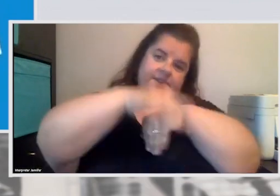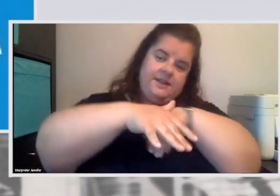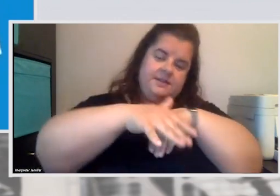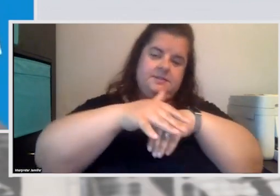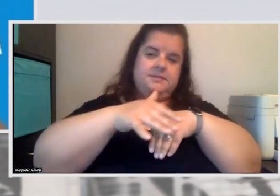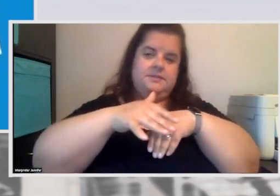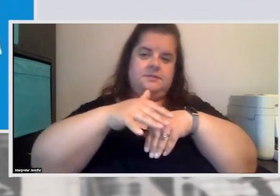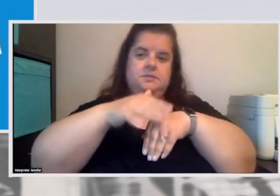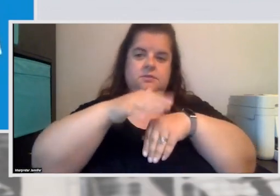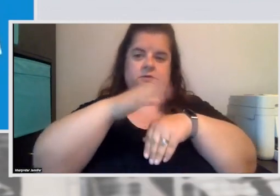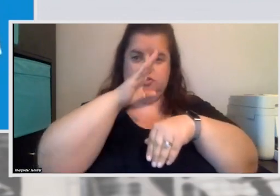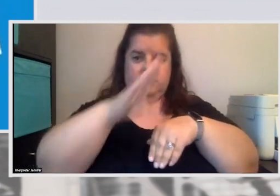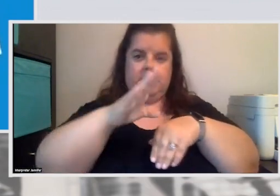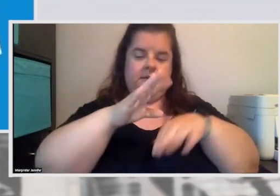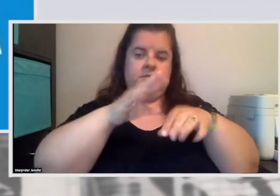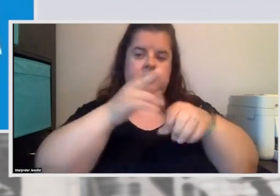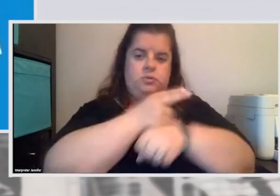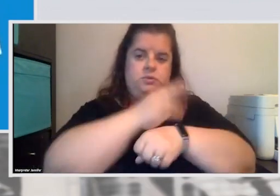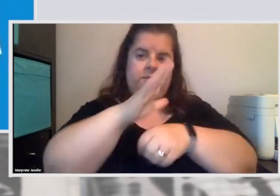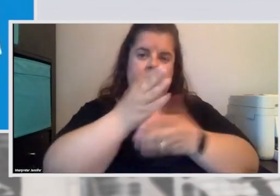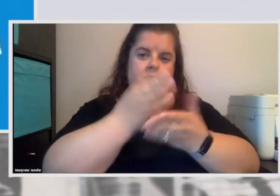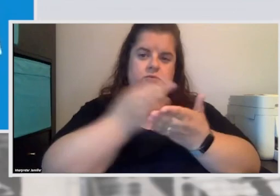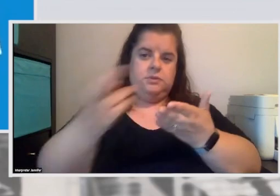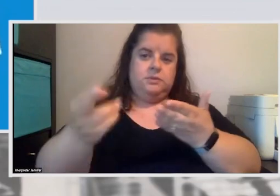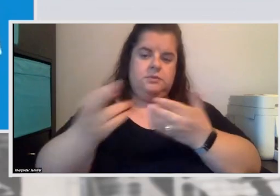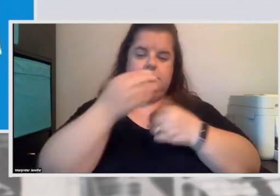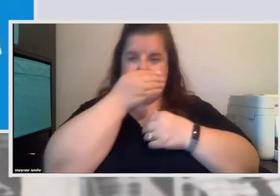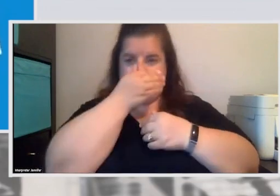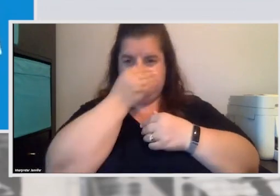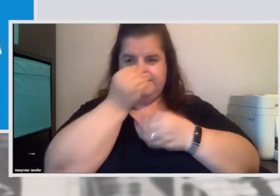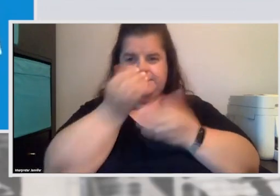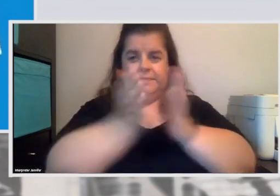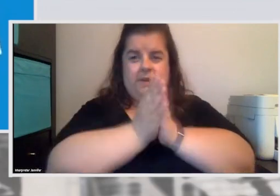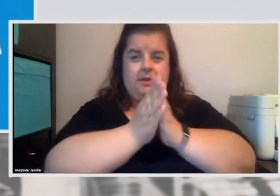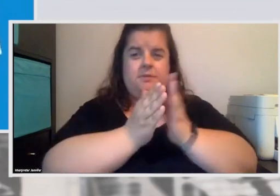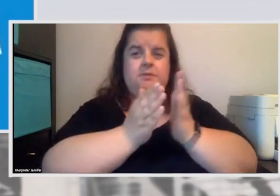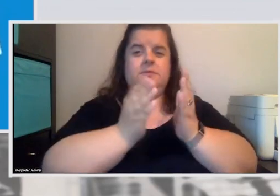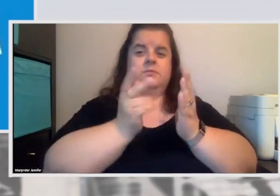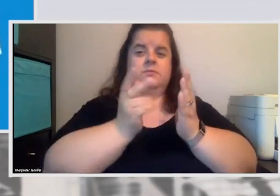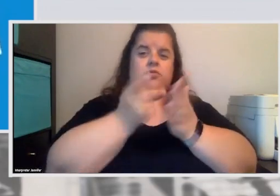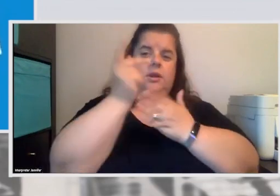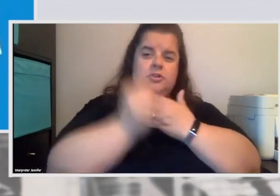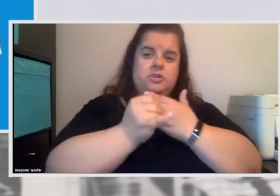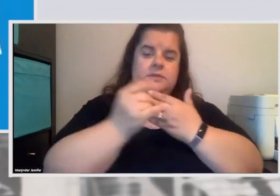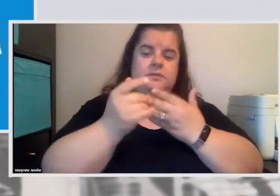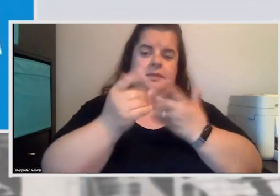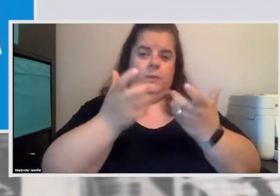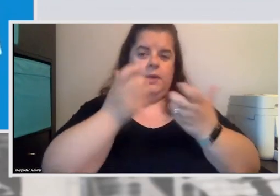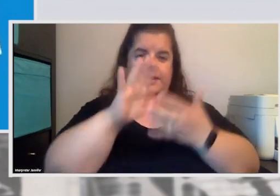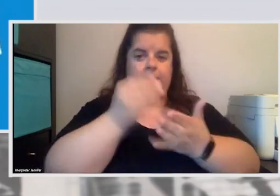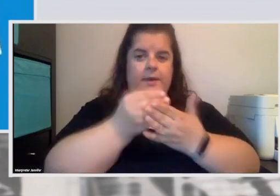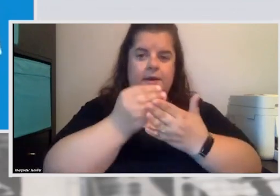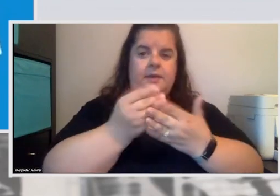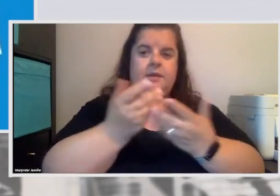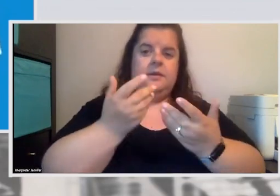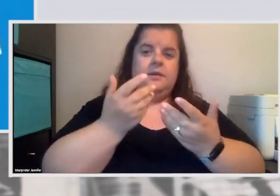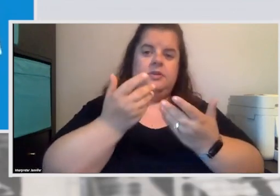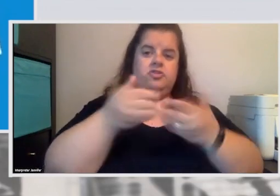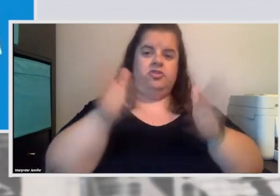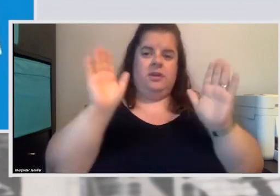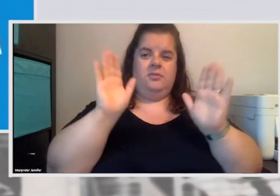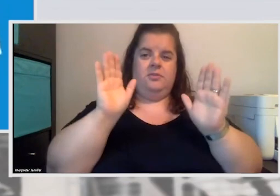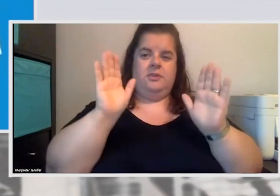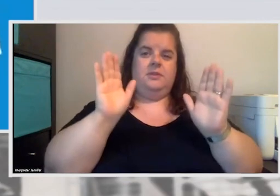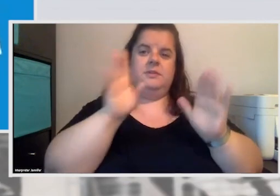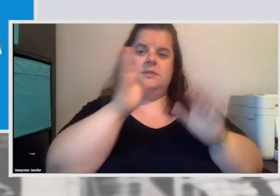those resources to asks and requests and projects that are seeking those funds. I would say, generally speaking, and I would